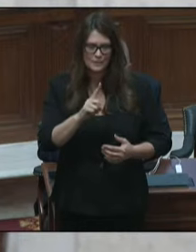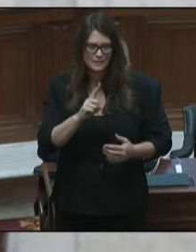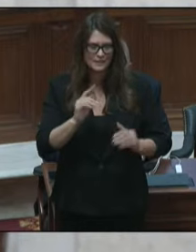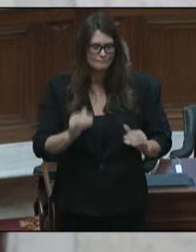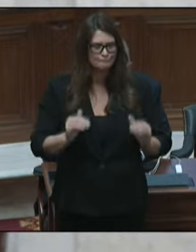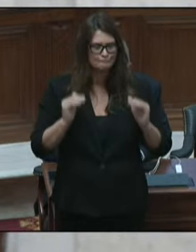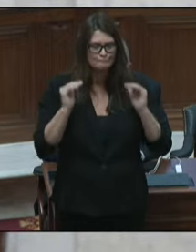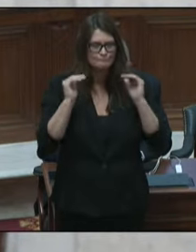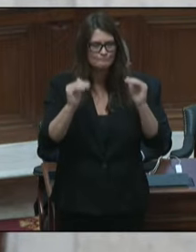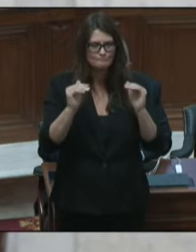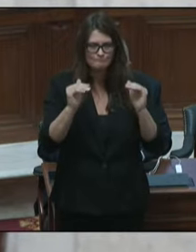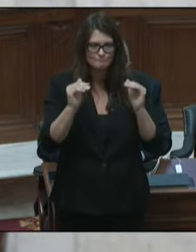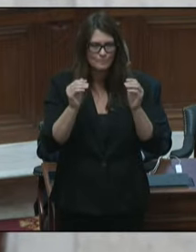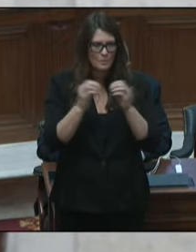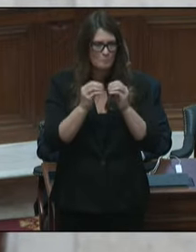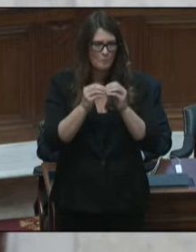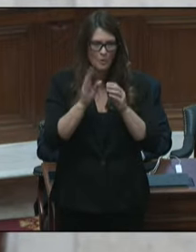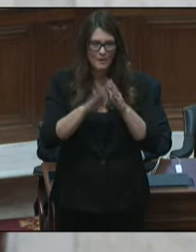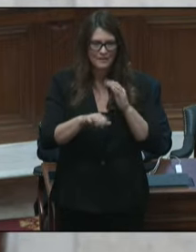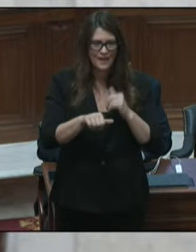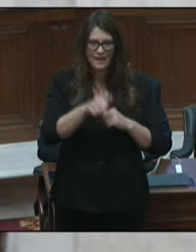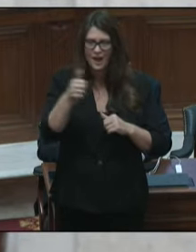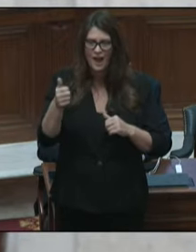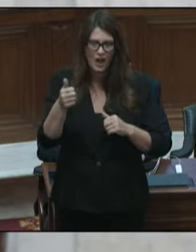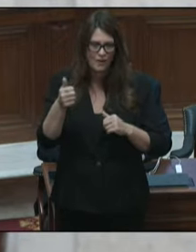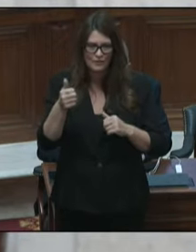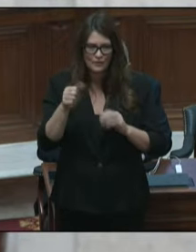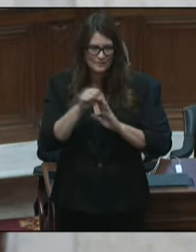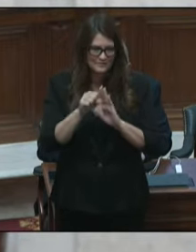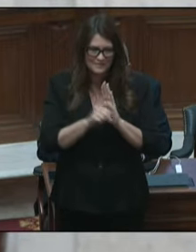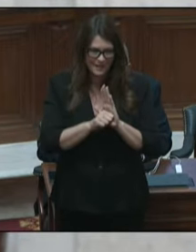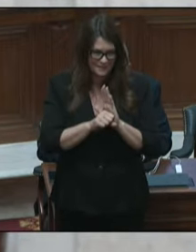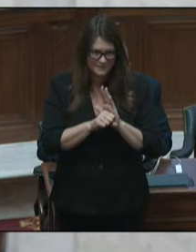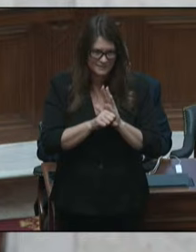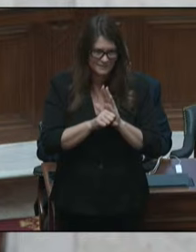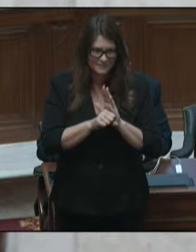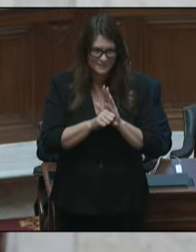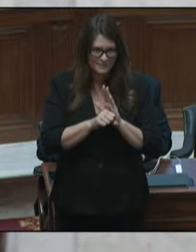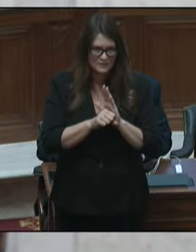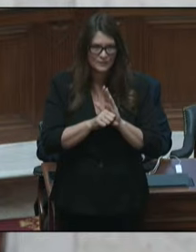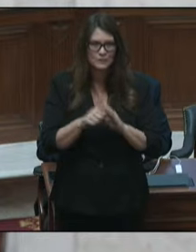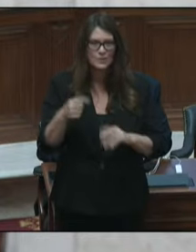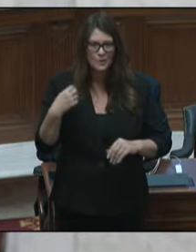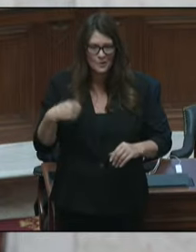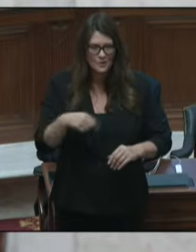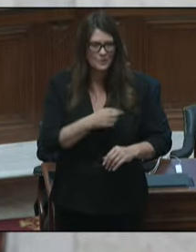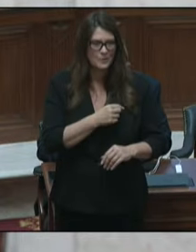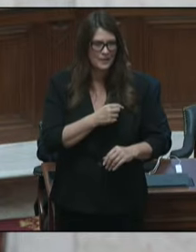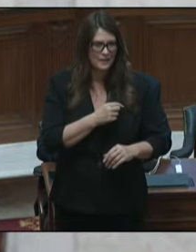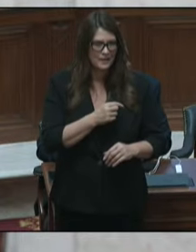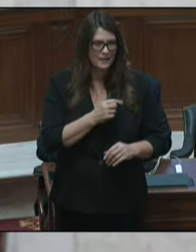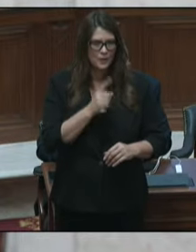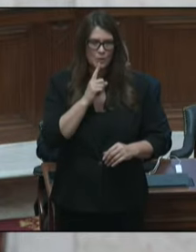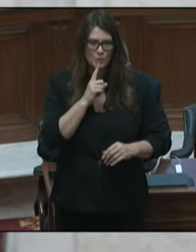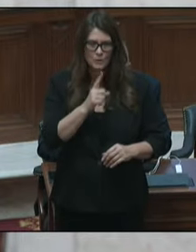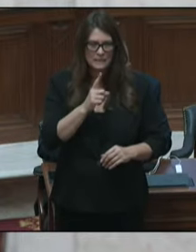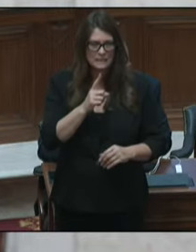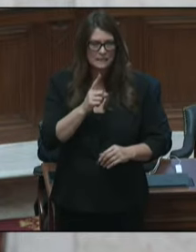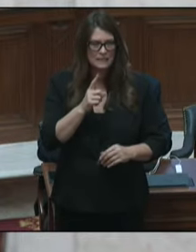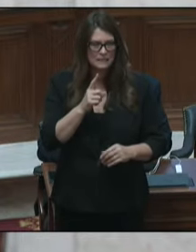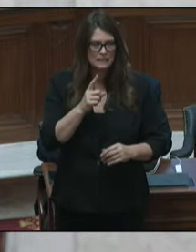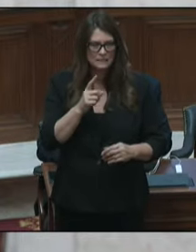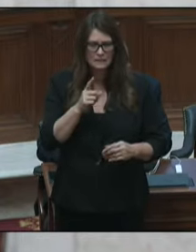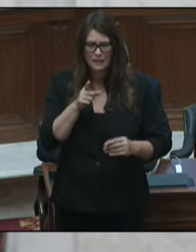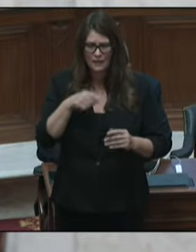up that more than any other per capita state in the land. We absolutely